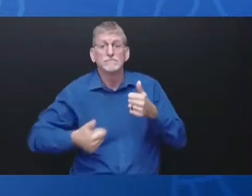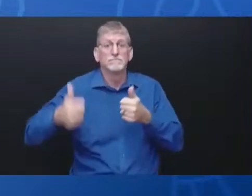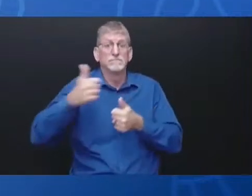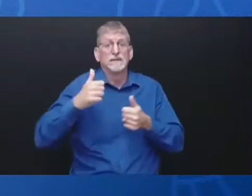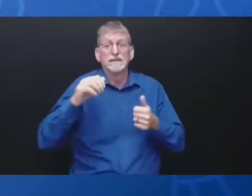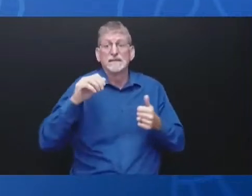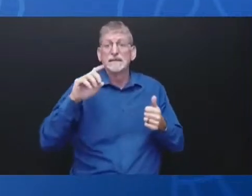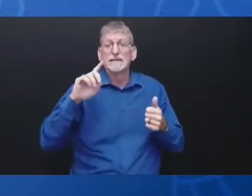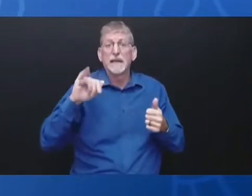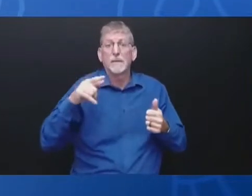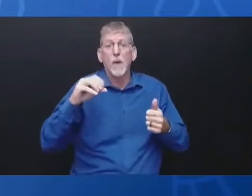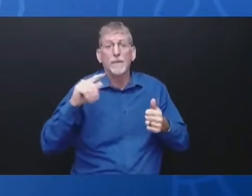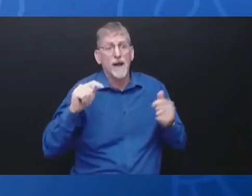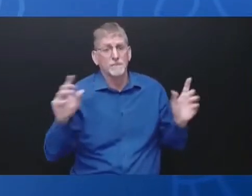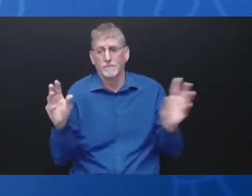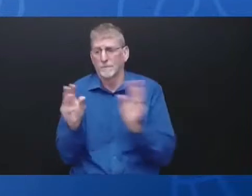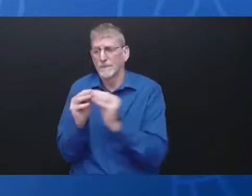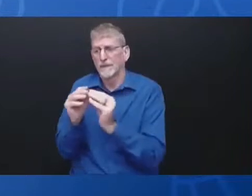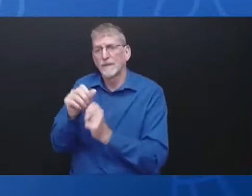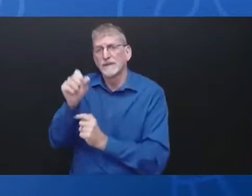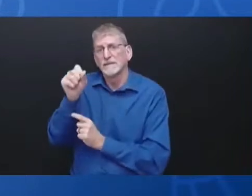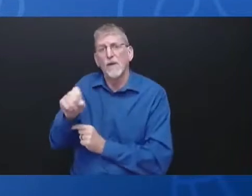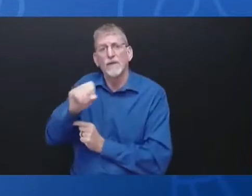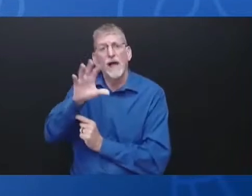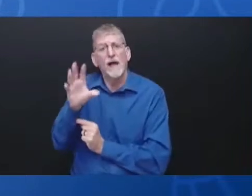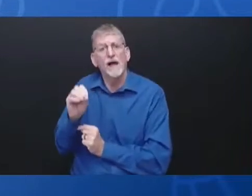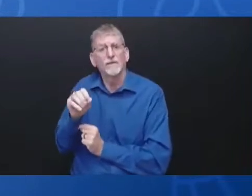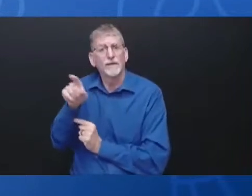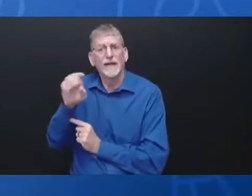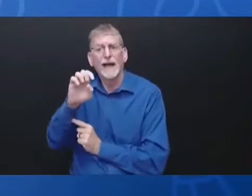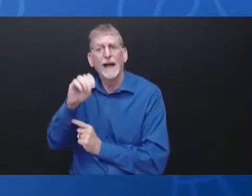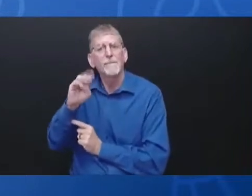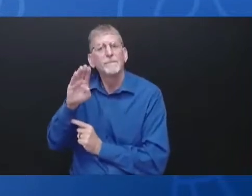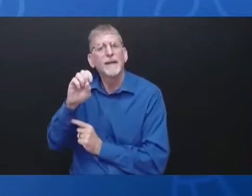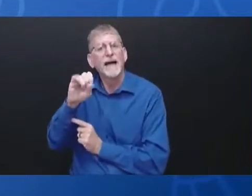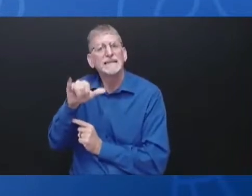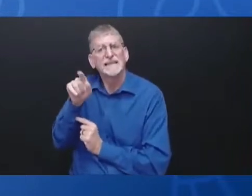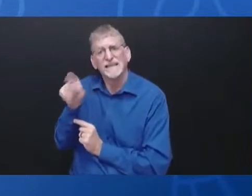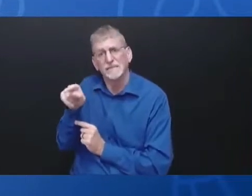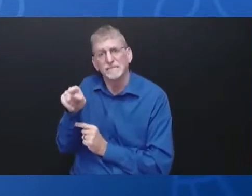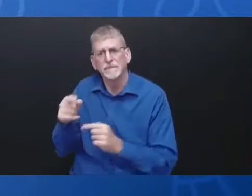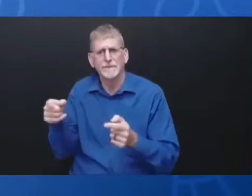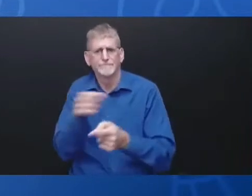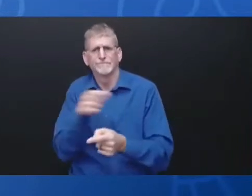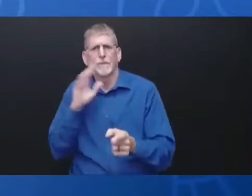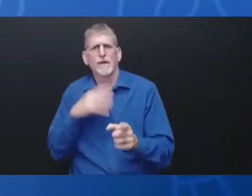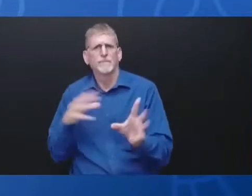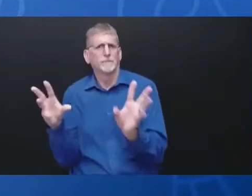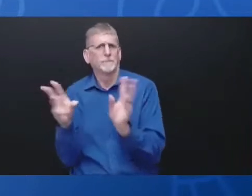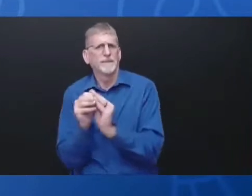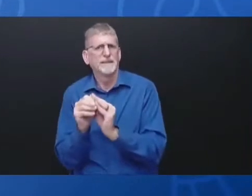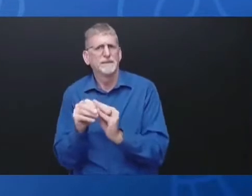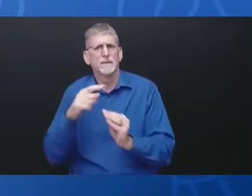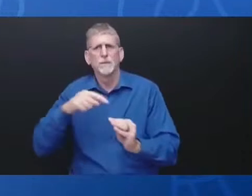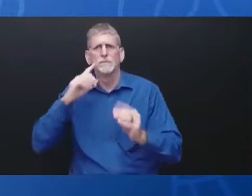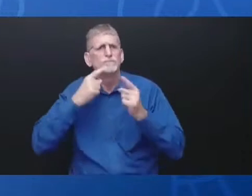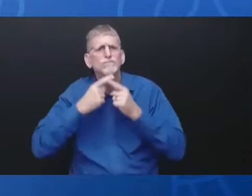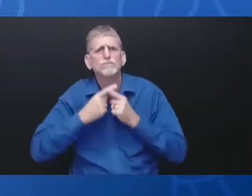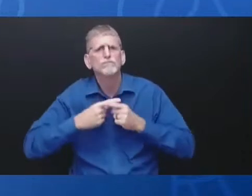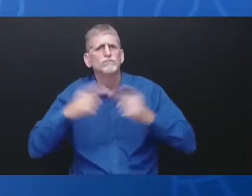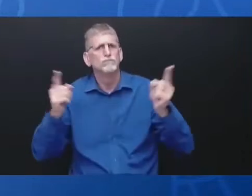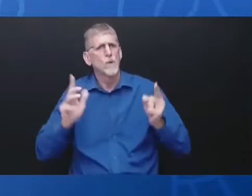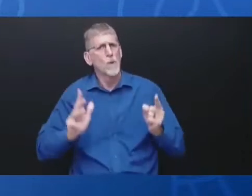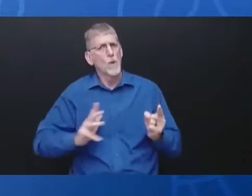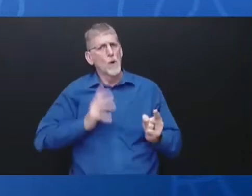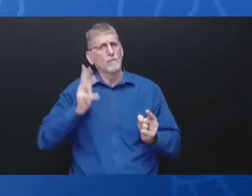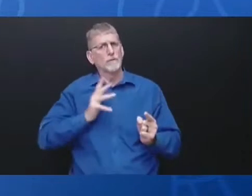in-person meeting at the State Department. At this meeting, our officials delivered the official notification of Ambassador Rasul's